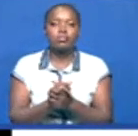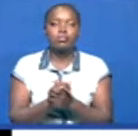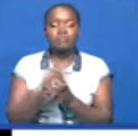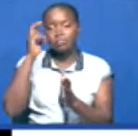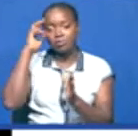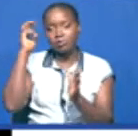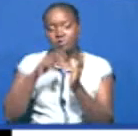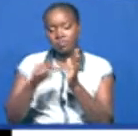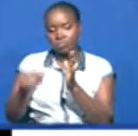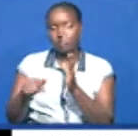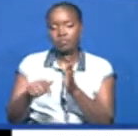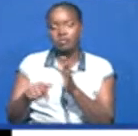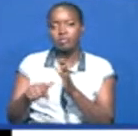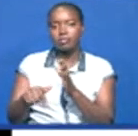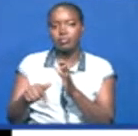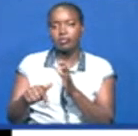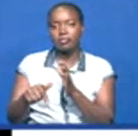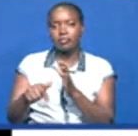this day